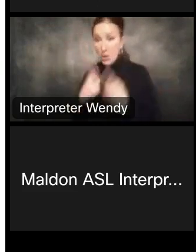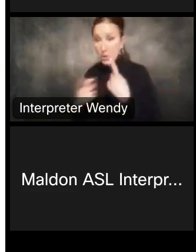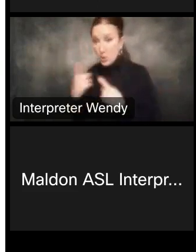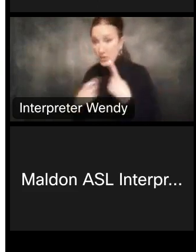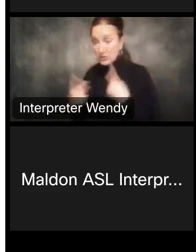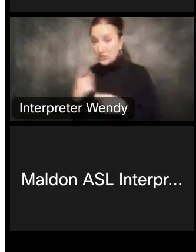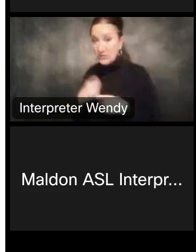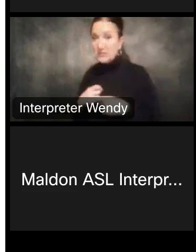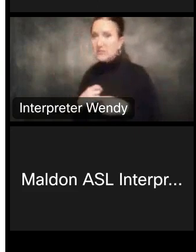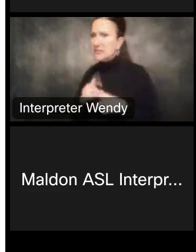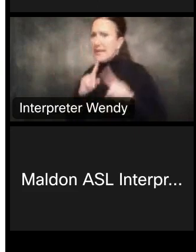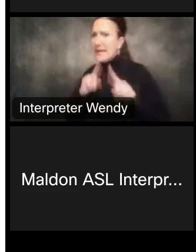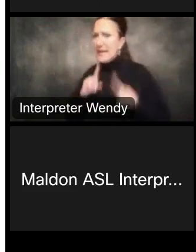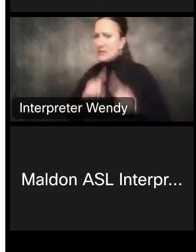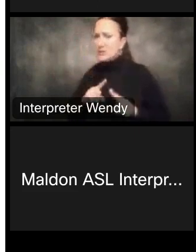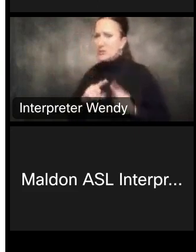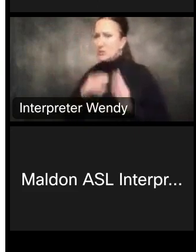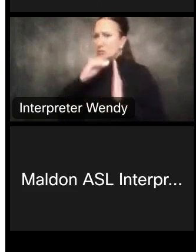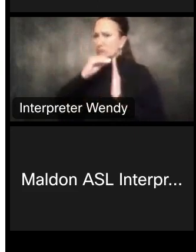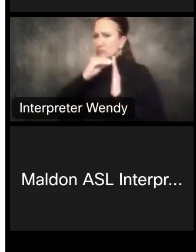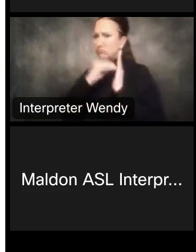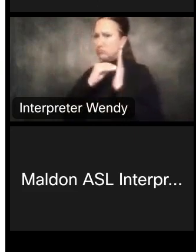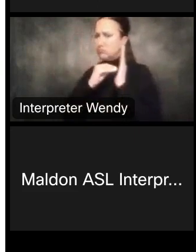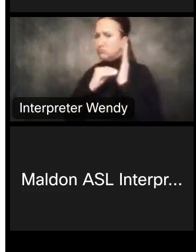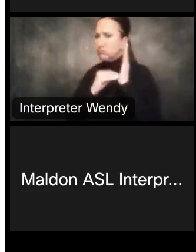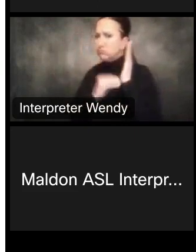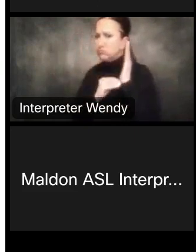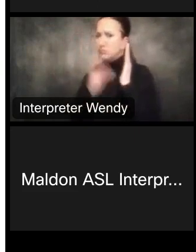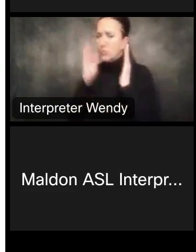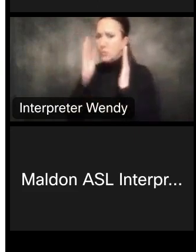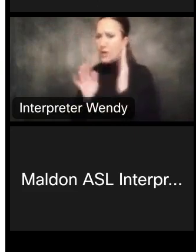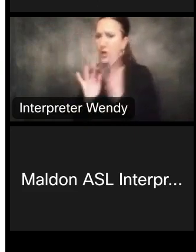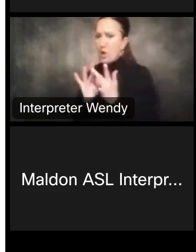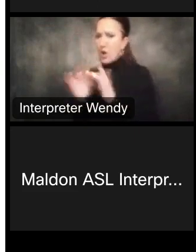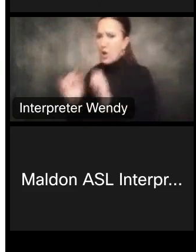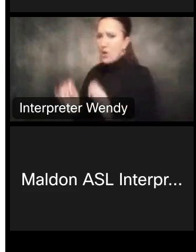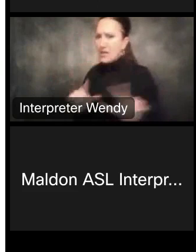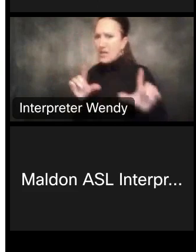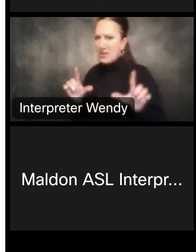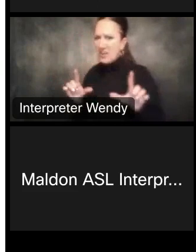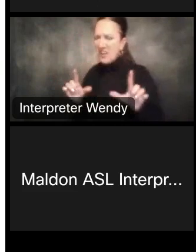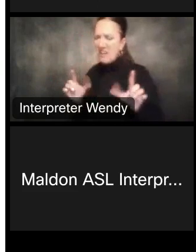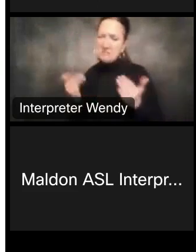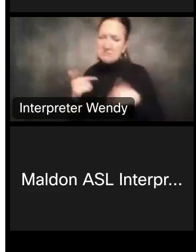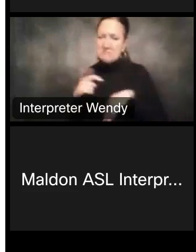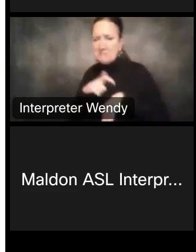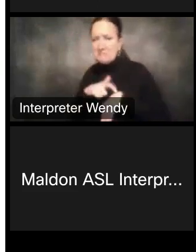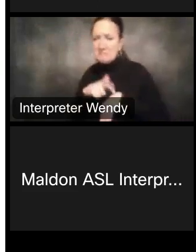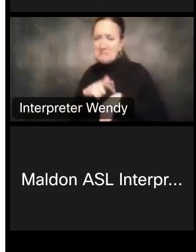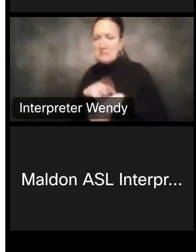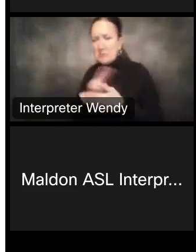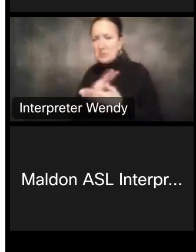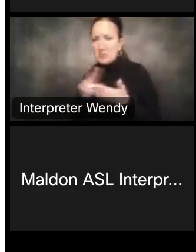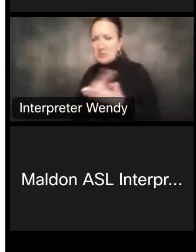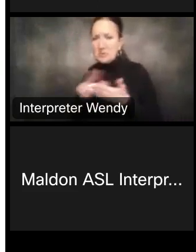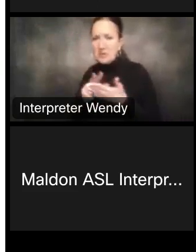and we'll put the questions and responses on the web as well. So give us 2-3 weeks for